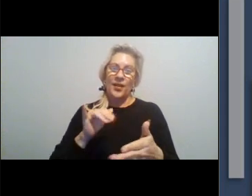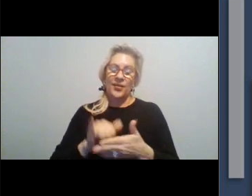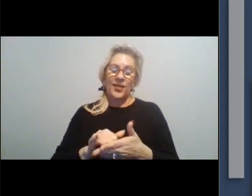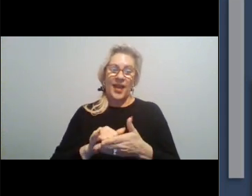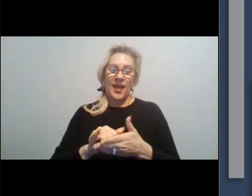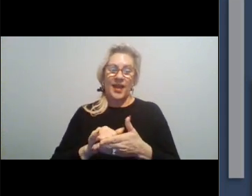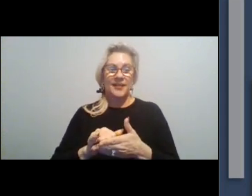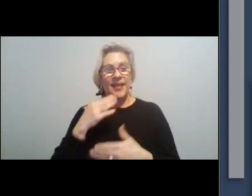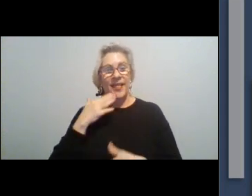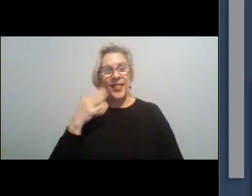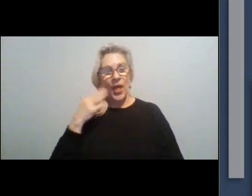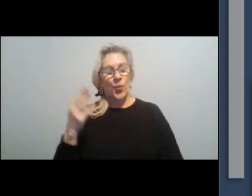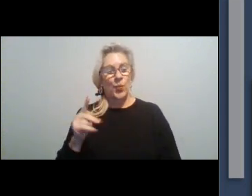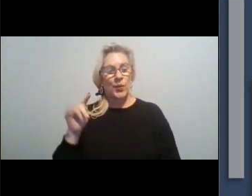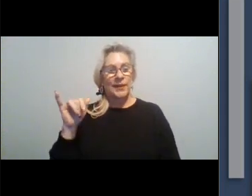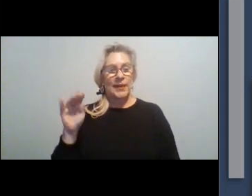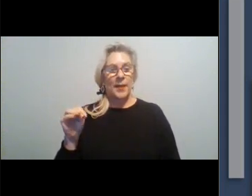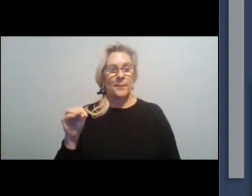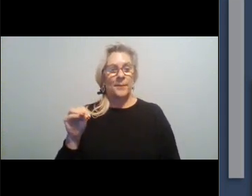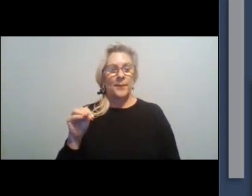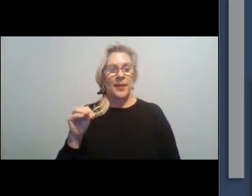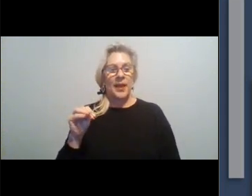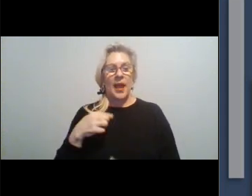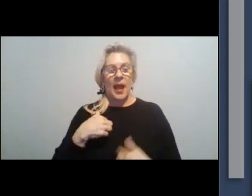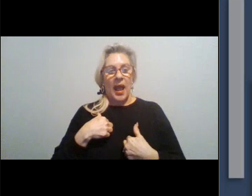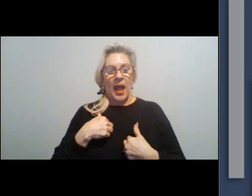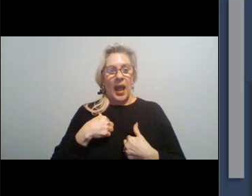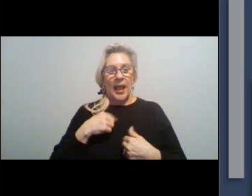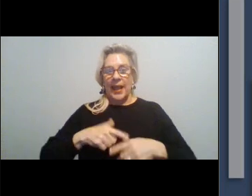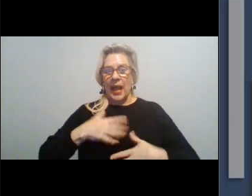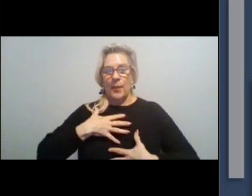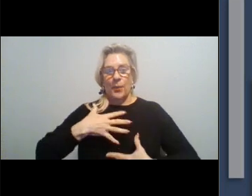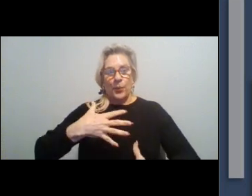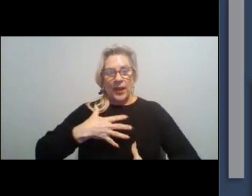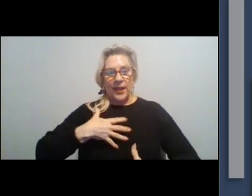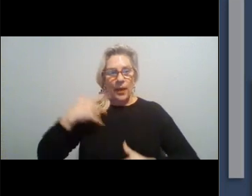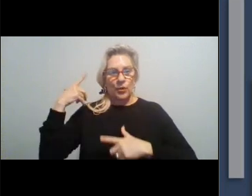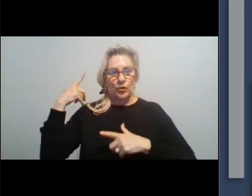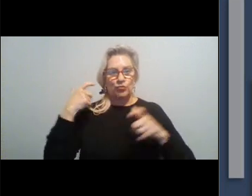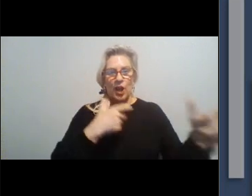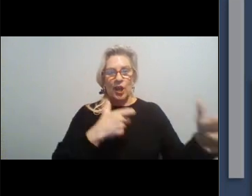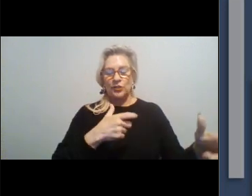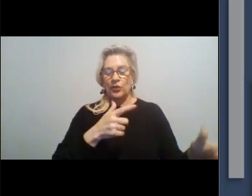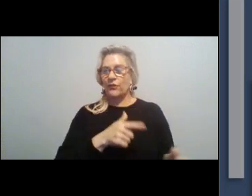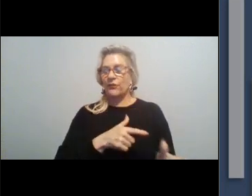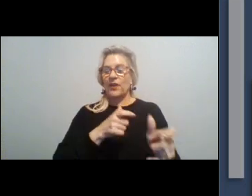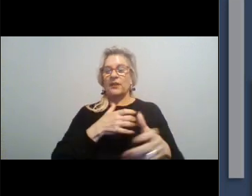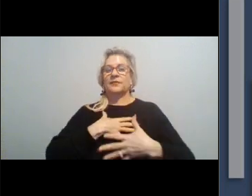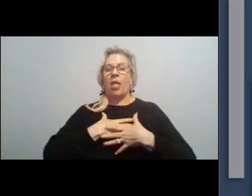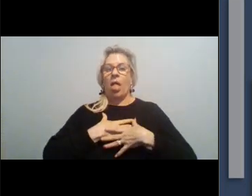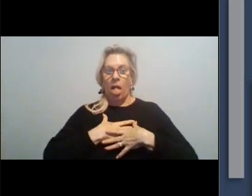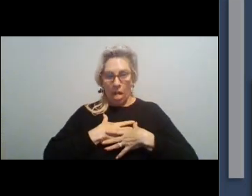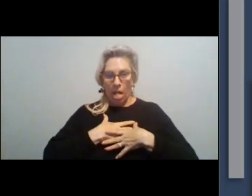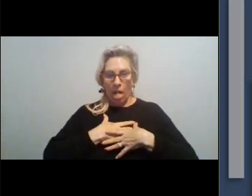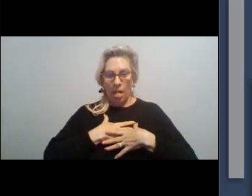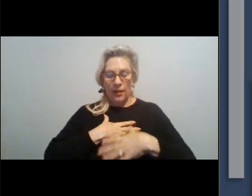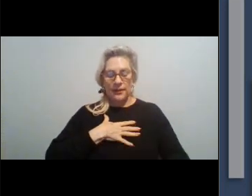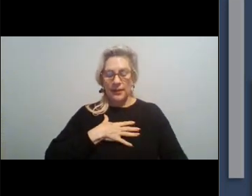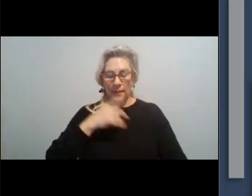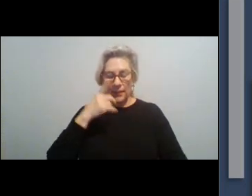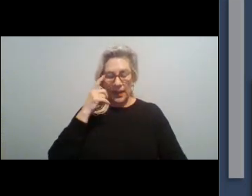thank you, Tim. And so you can tell I can't breathe because I was running so fast because Commissioner Guardino